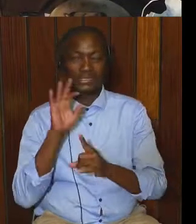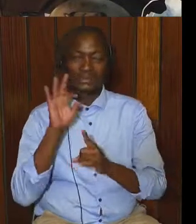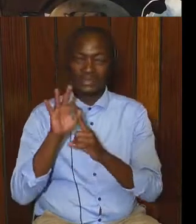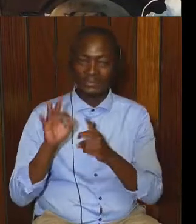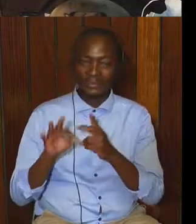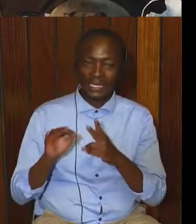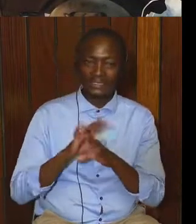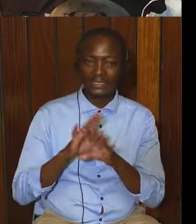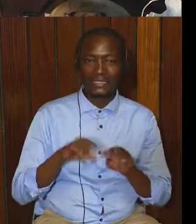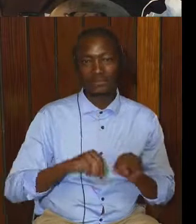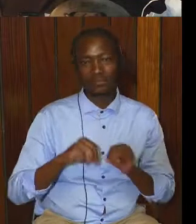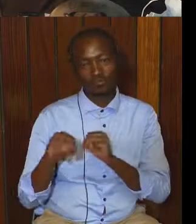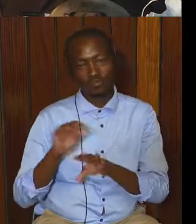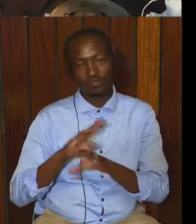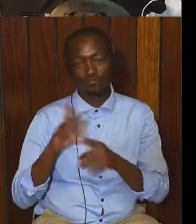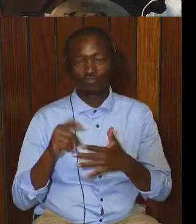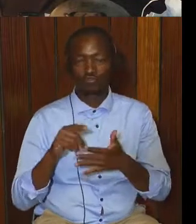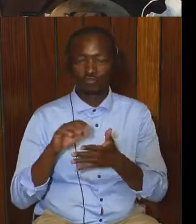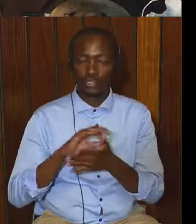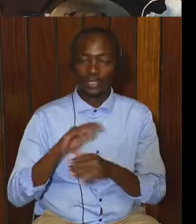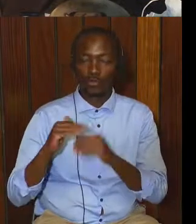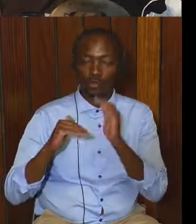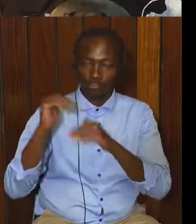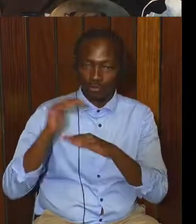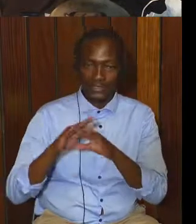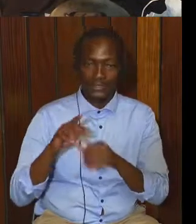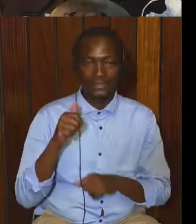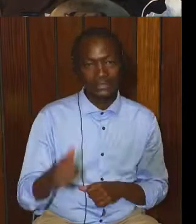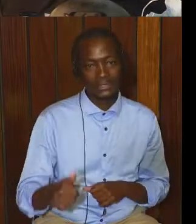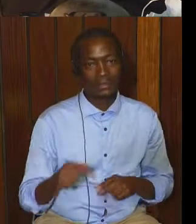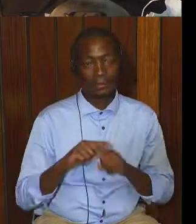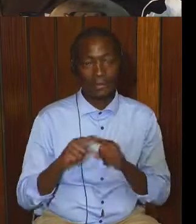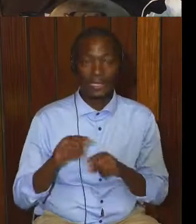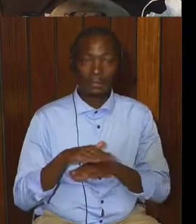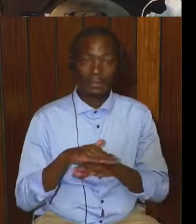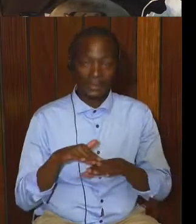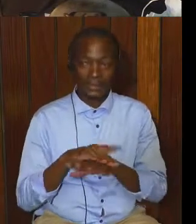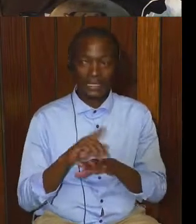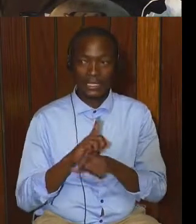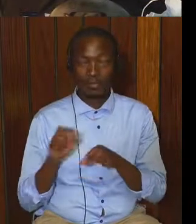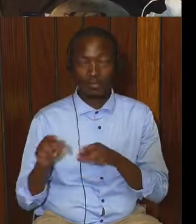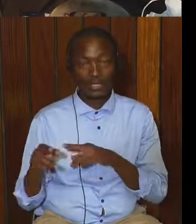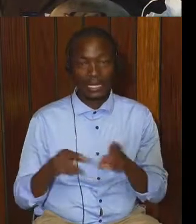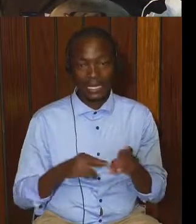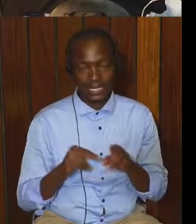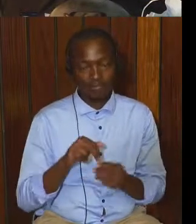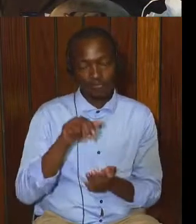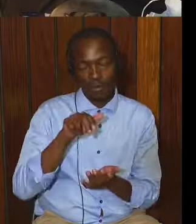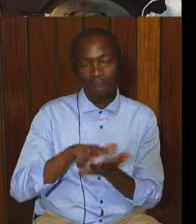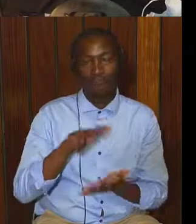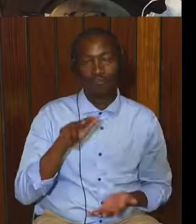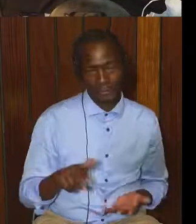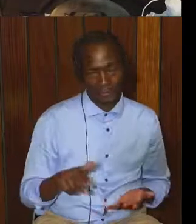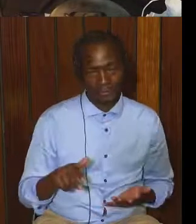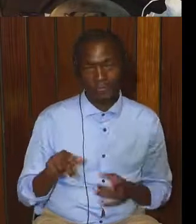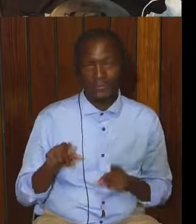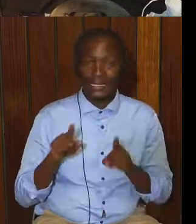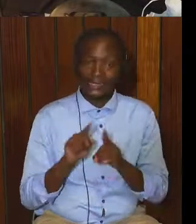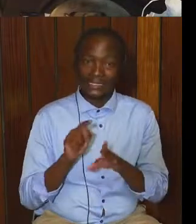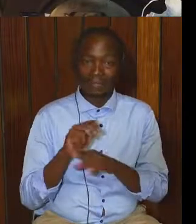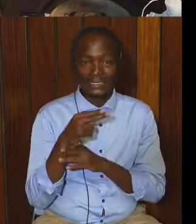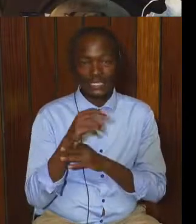move on to the construction itself. But we are just basically ready for the approval. Like the HOD has